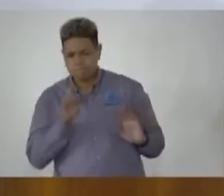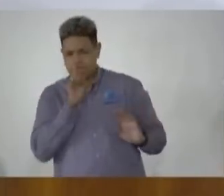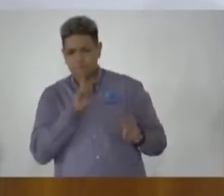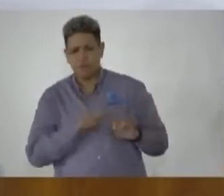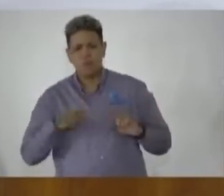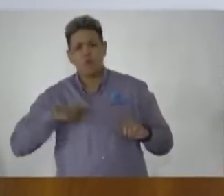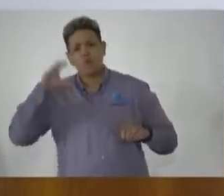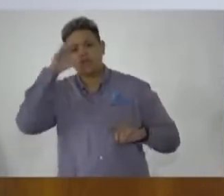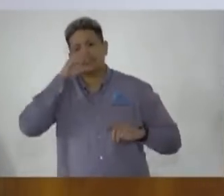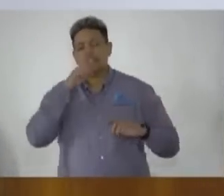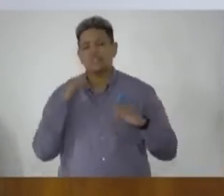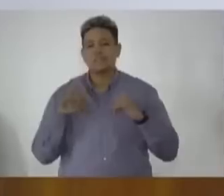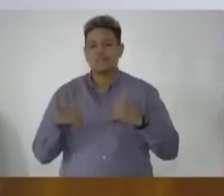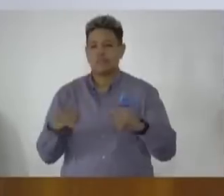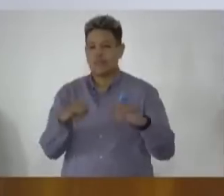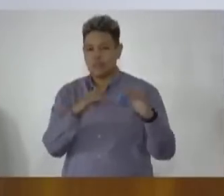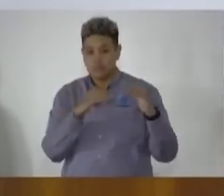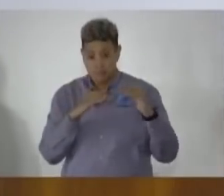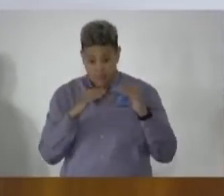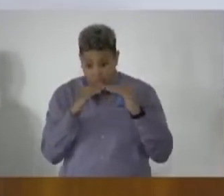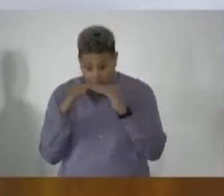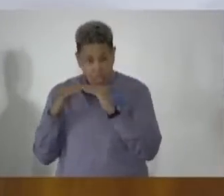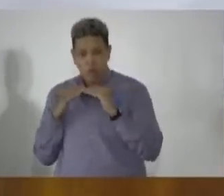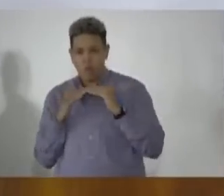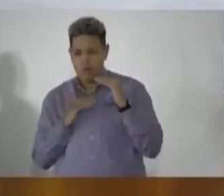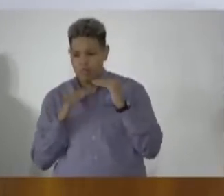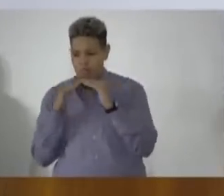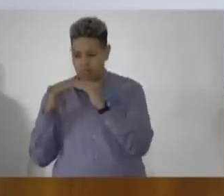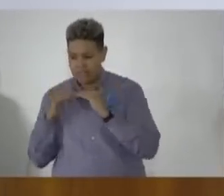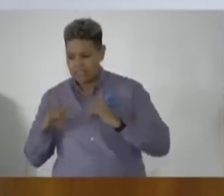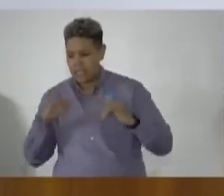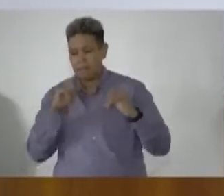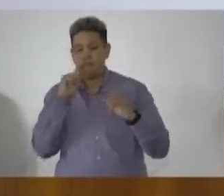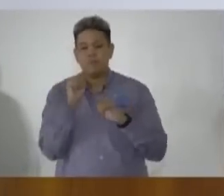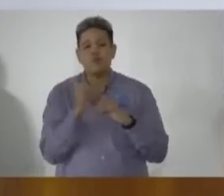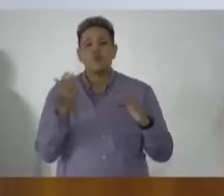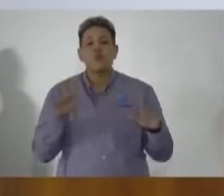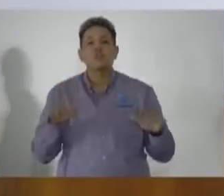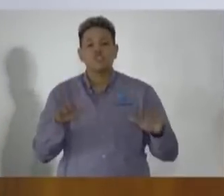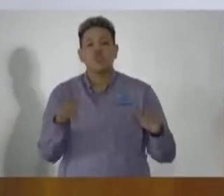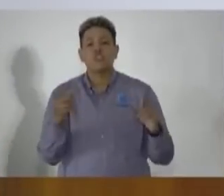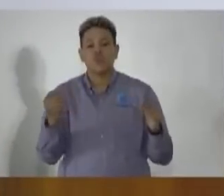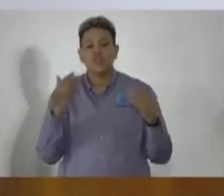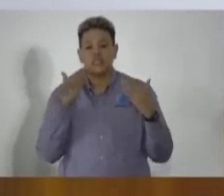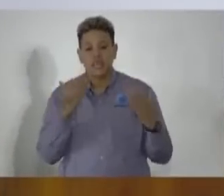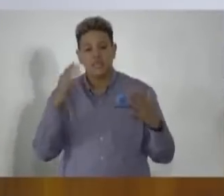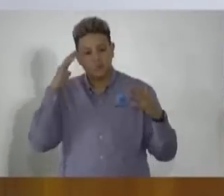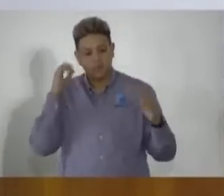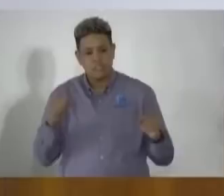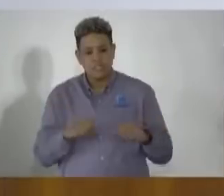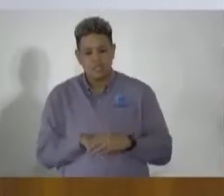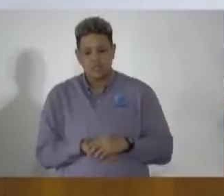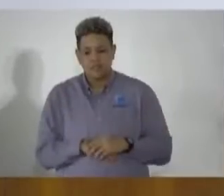we are seeking a level playing field to ensure that what needs to be done is done. I thank you, Mr. President.